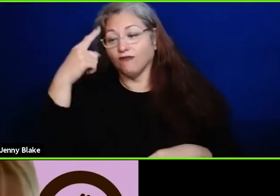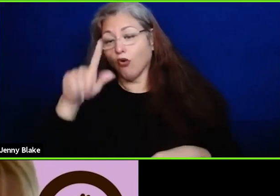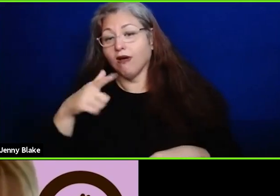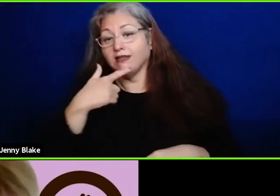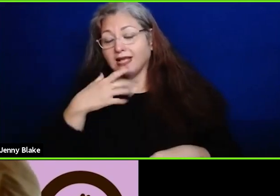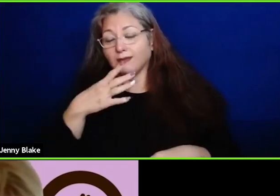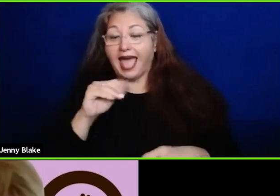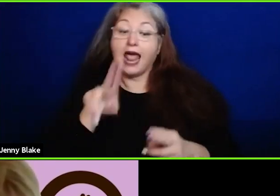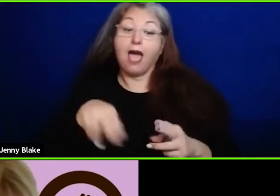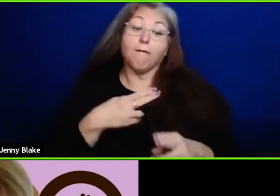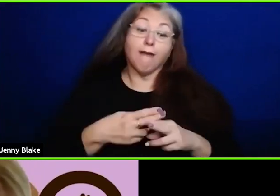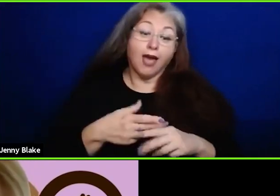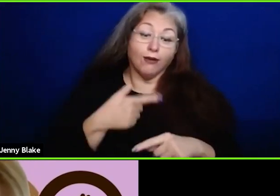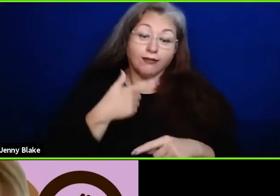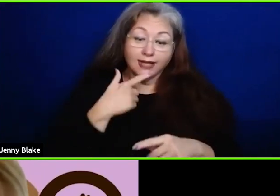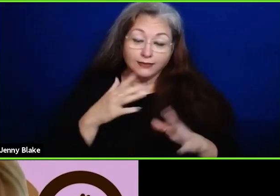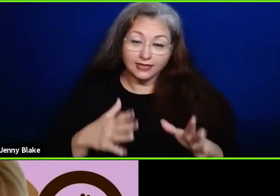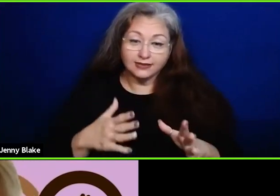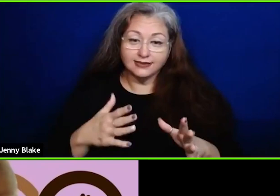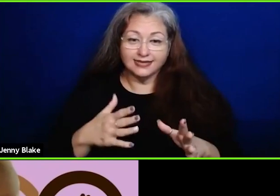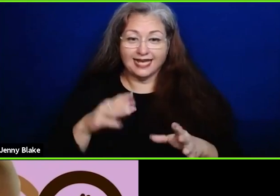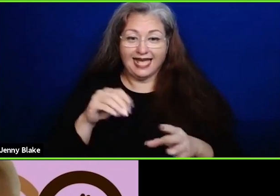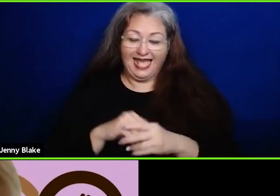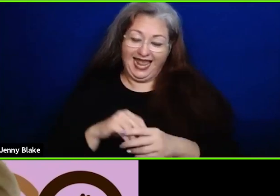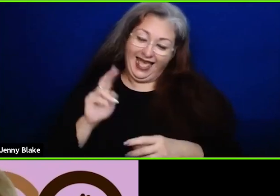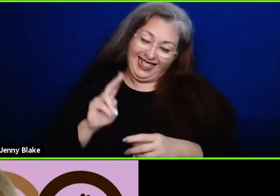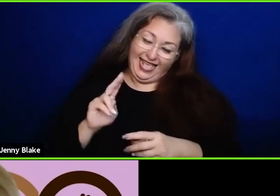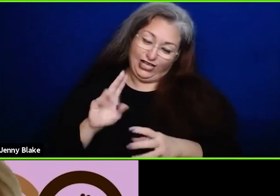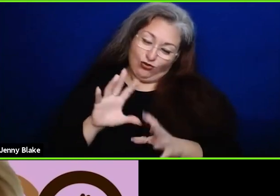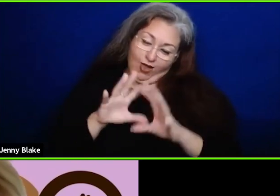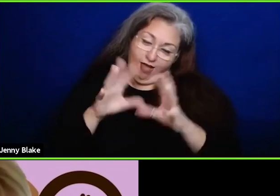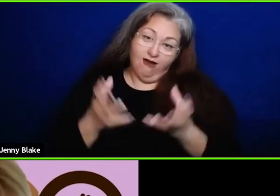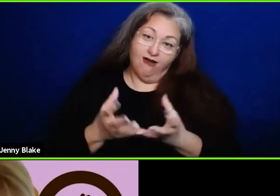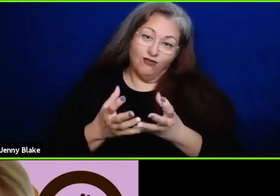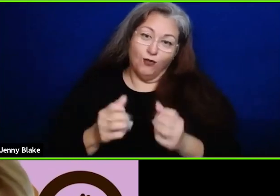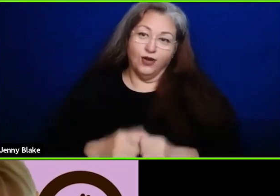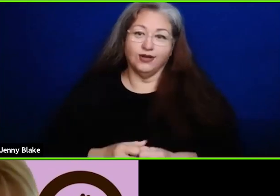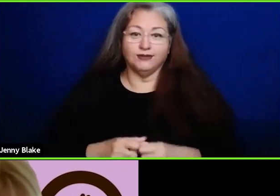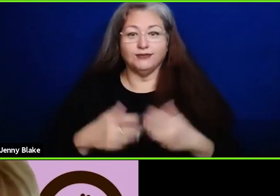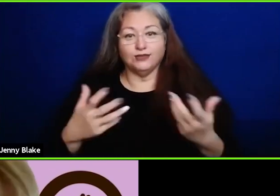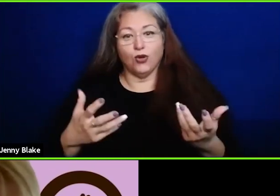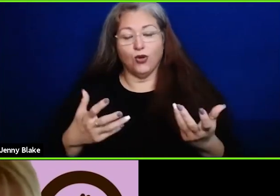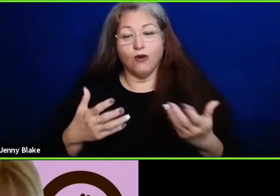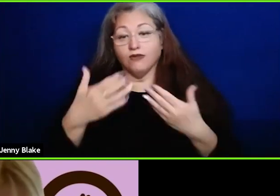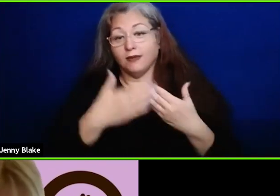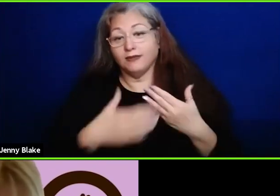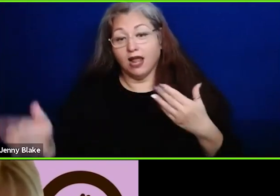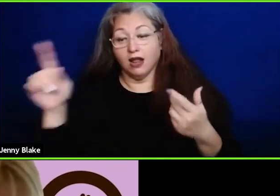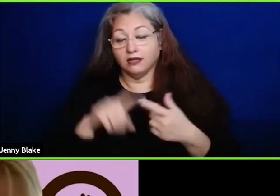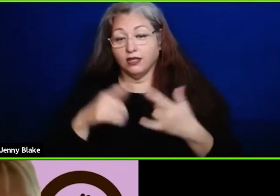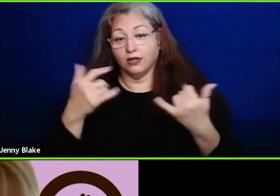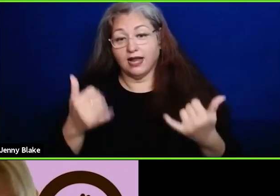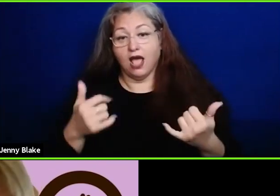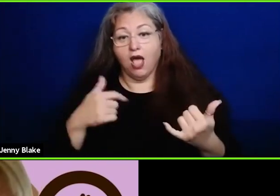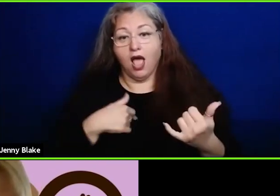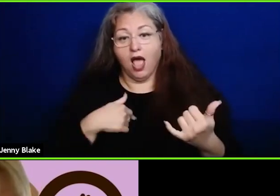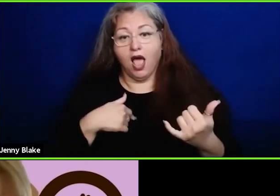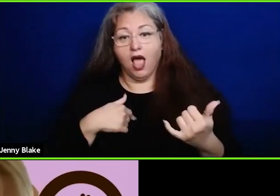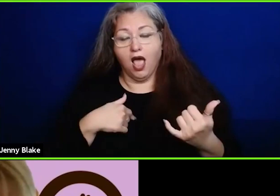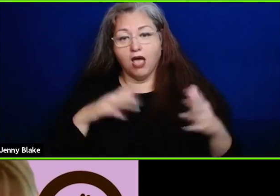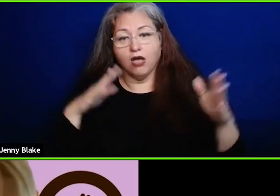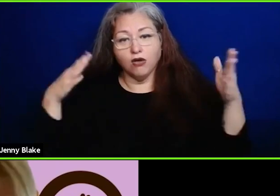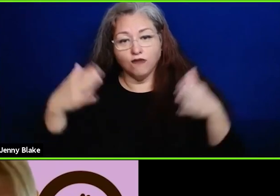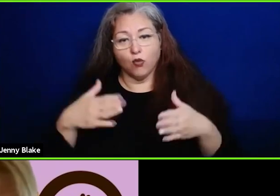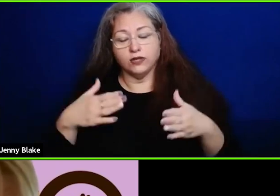about lesbians in the history of the world. From then on until now, I have focused on